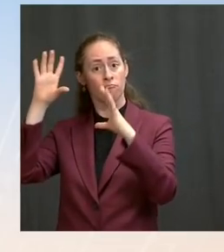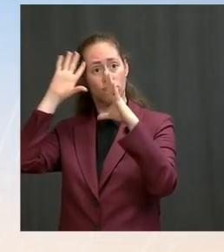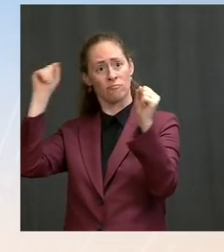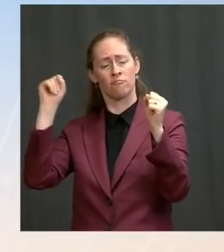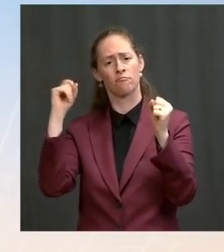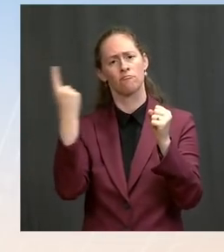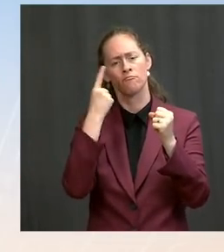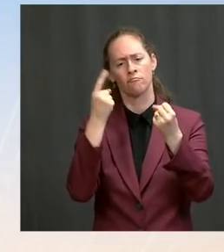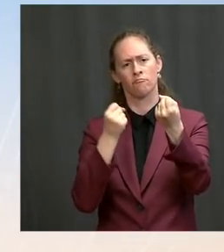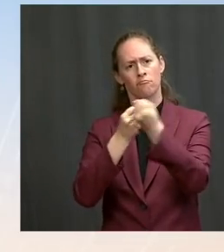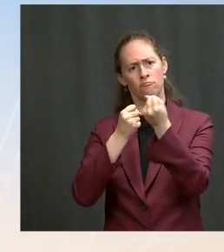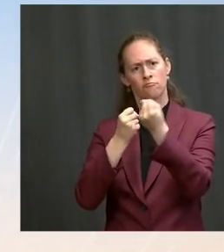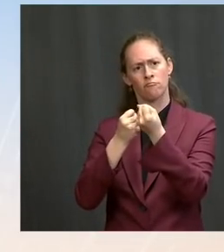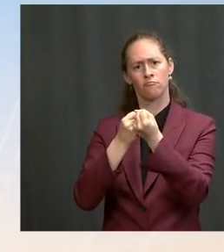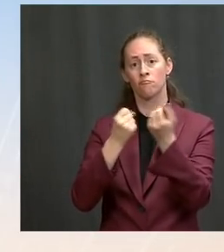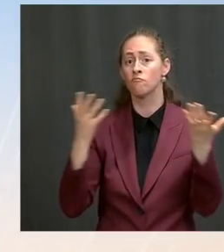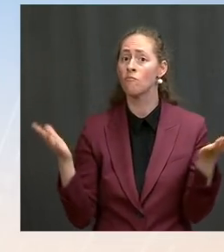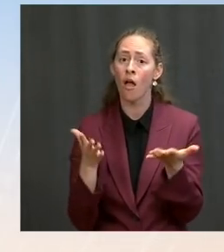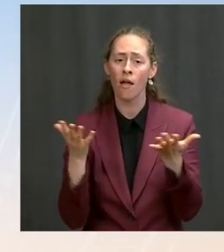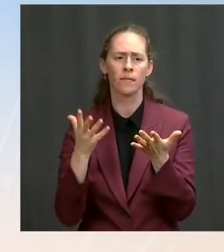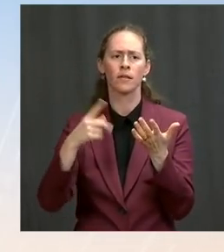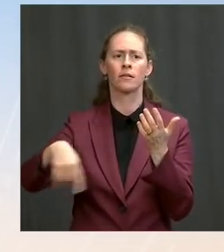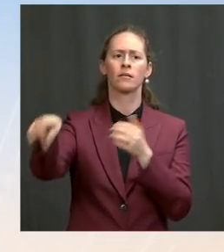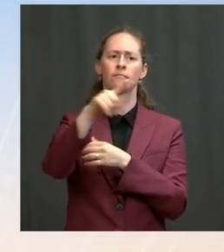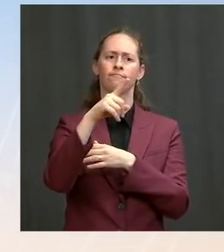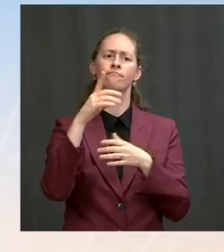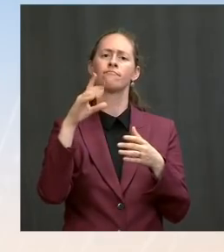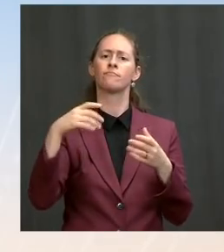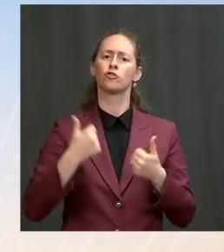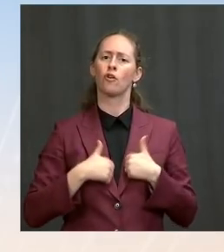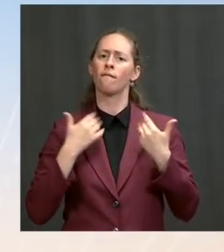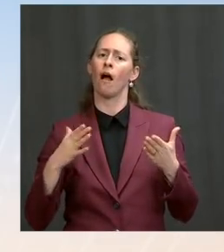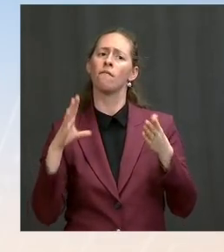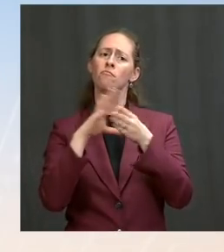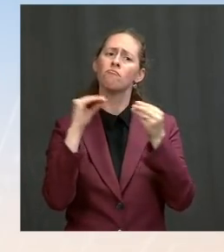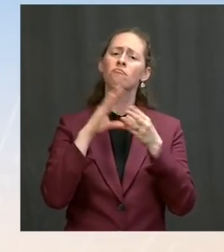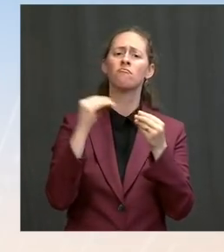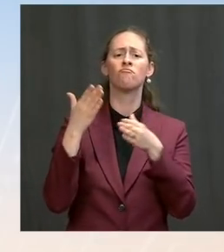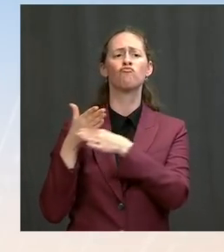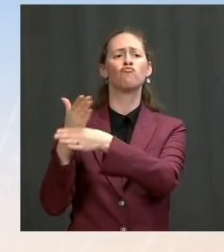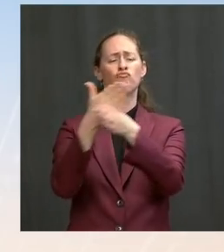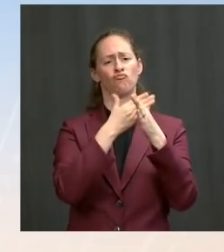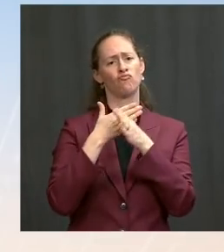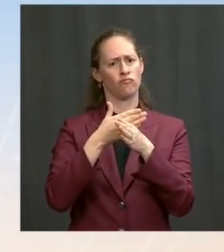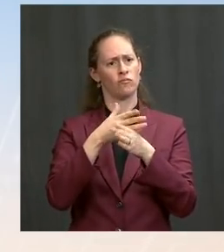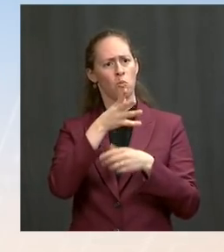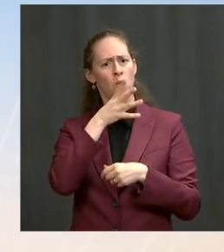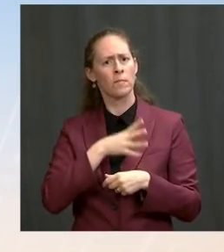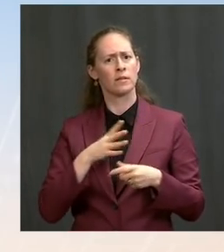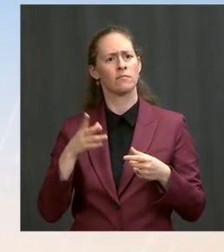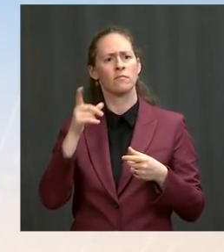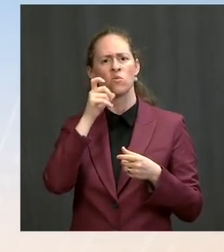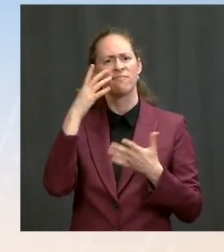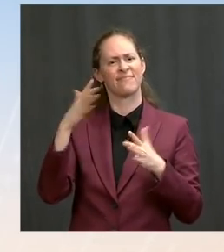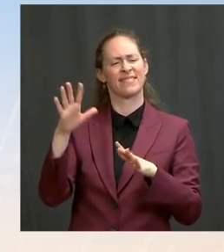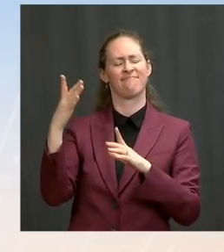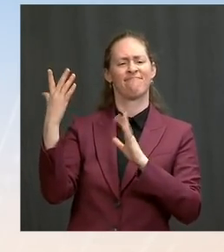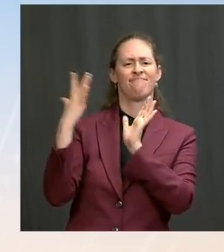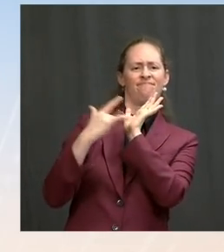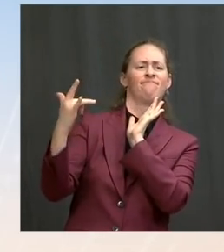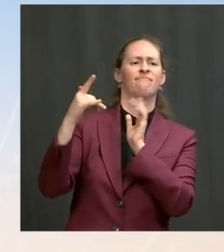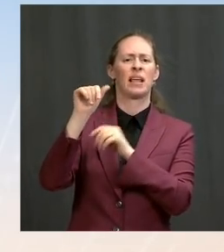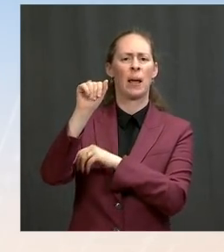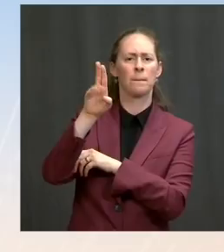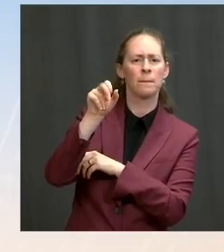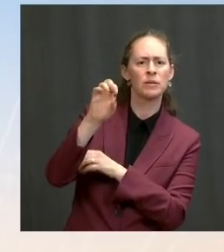for, elevating the voices and stories of women who are survivors of sexual assault, sexual abuse, and certainly knows